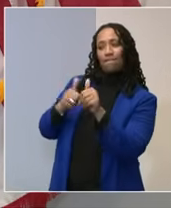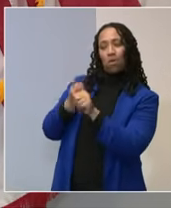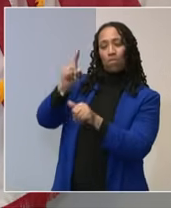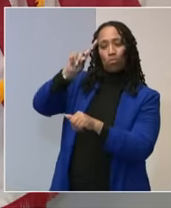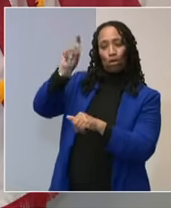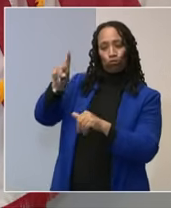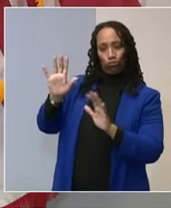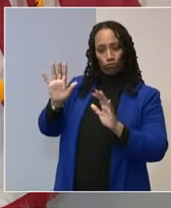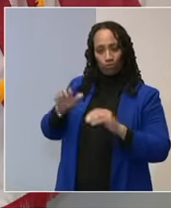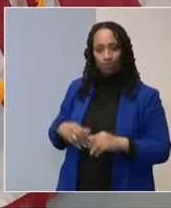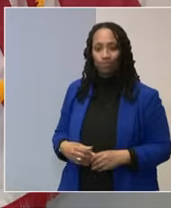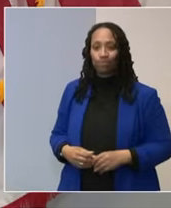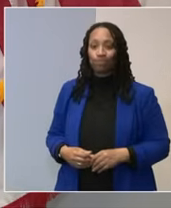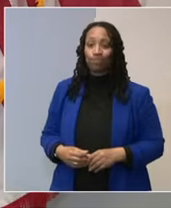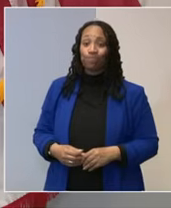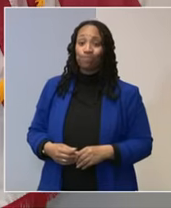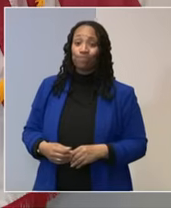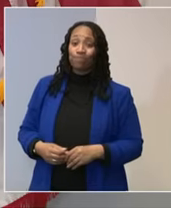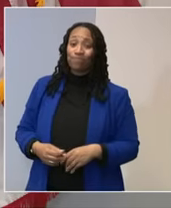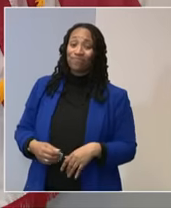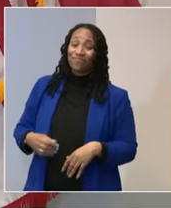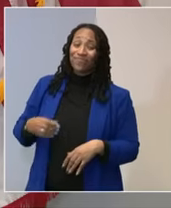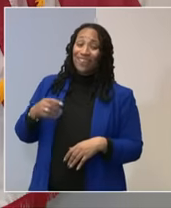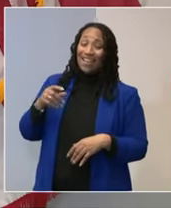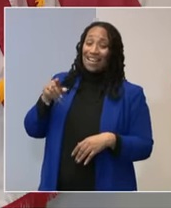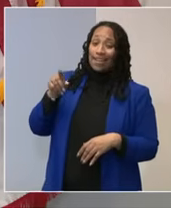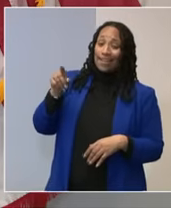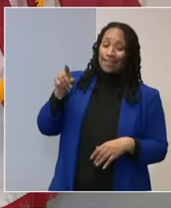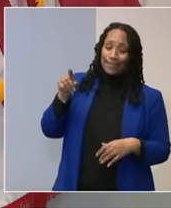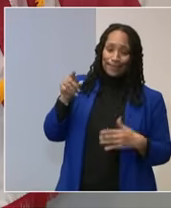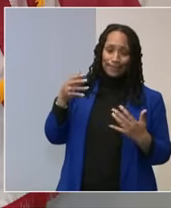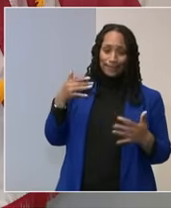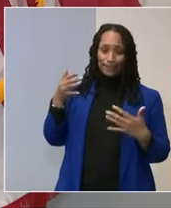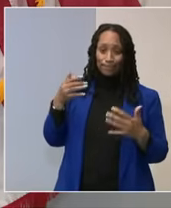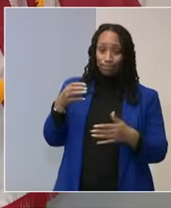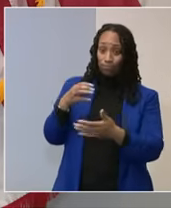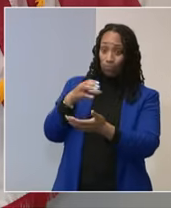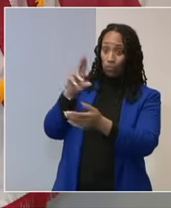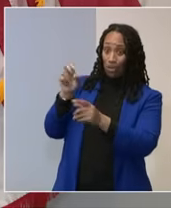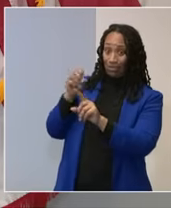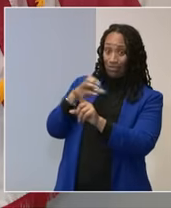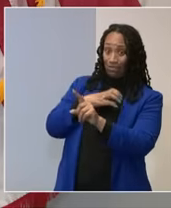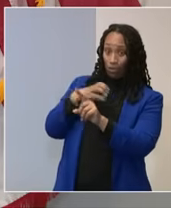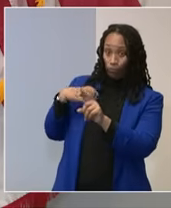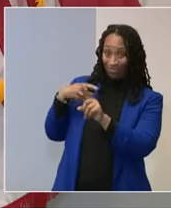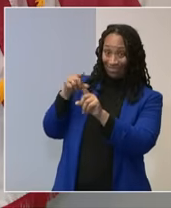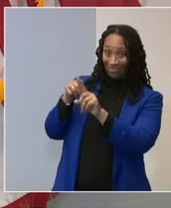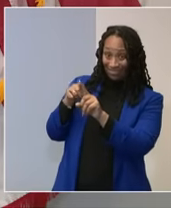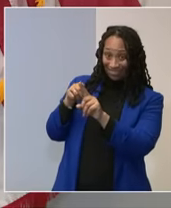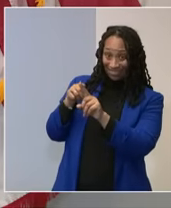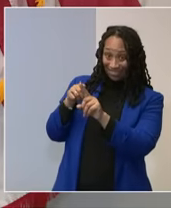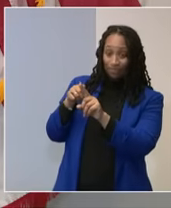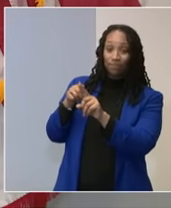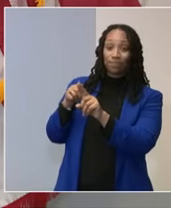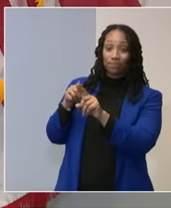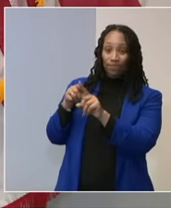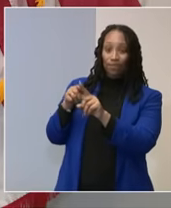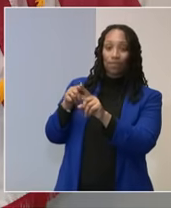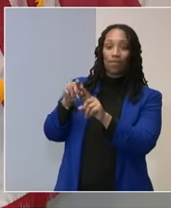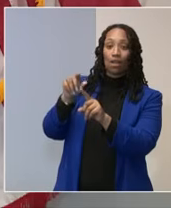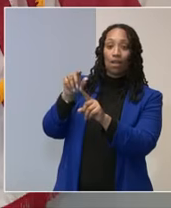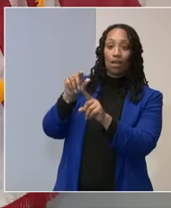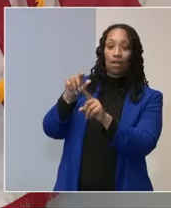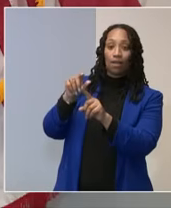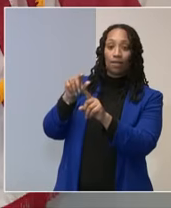Holmes Norton will run for re-election. Either way, is that a seat you're interested in? It is not. Let me be